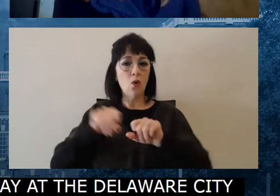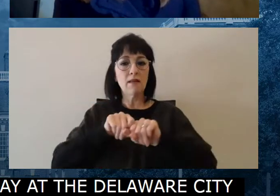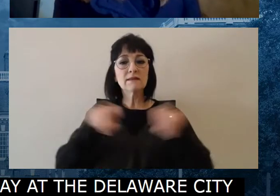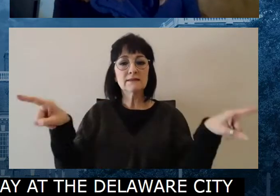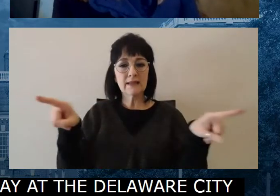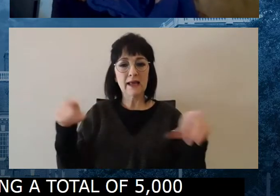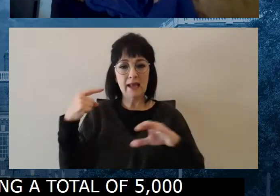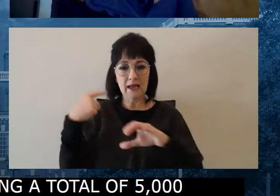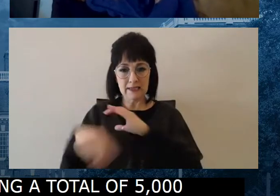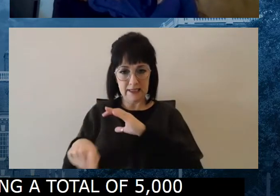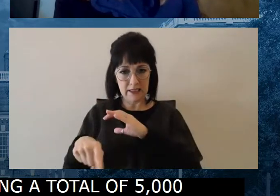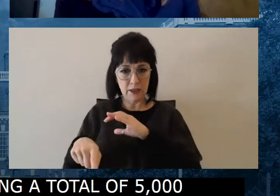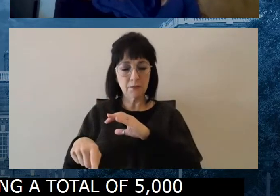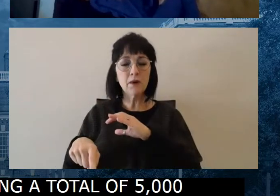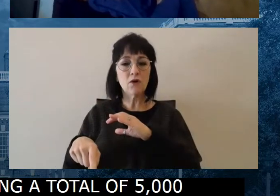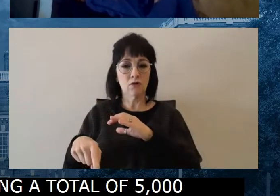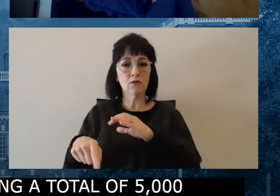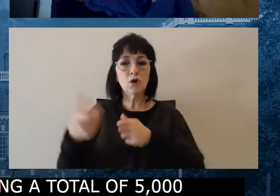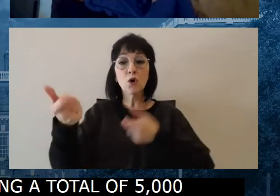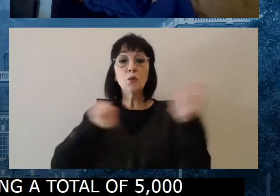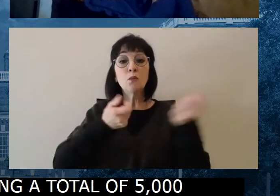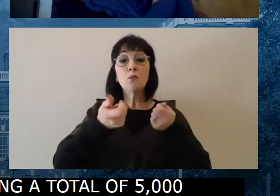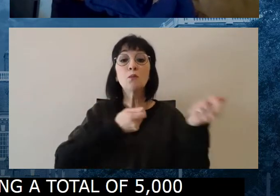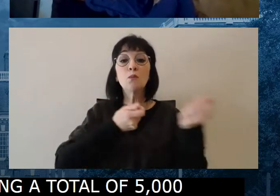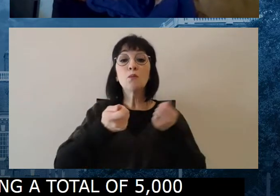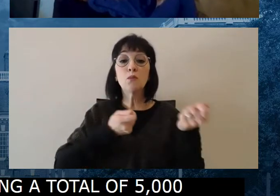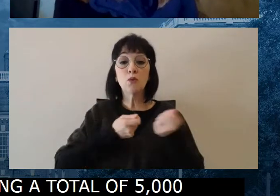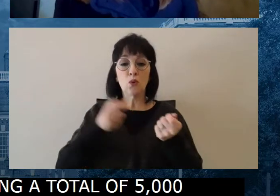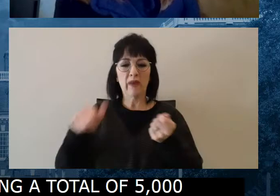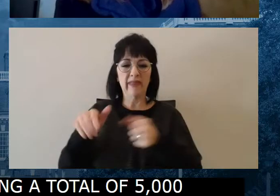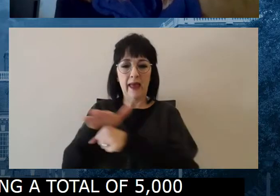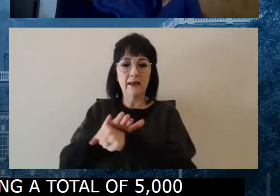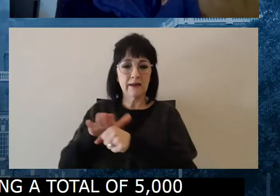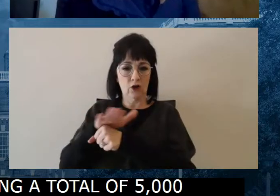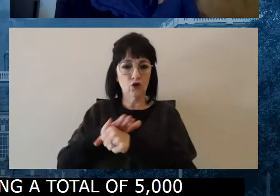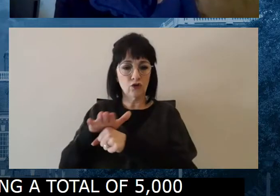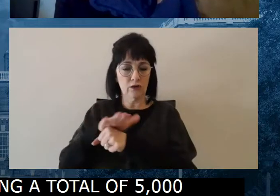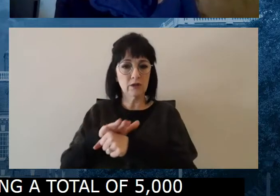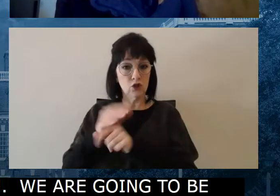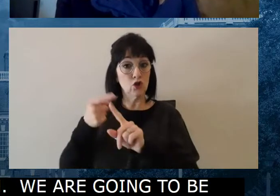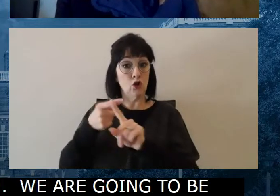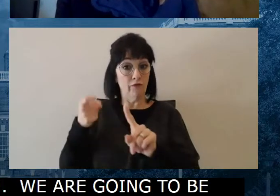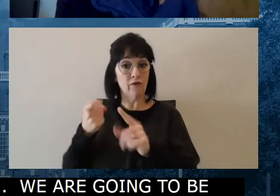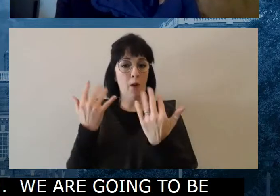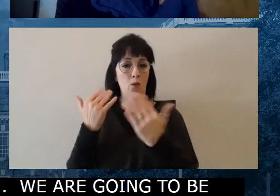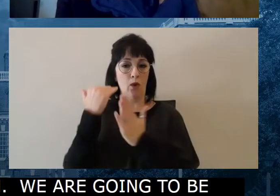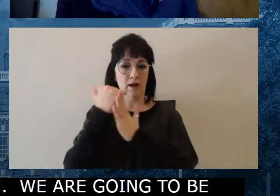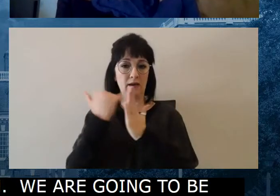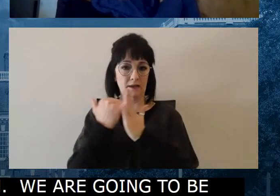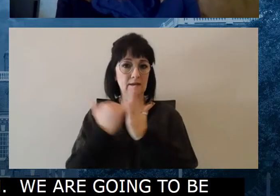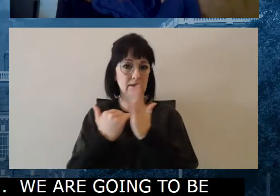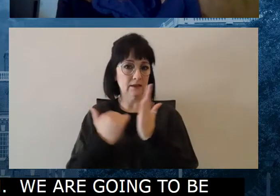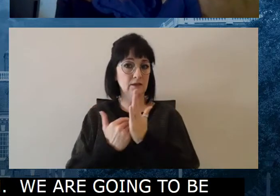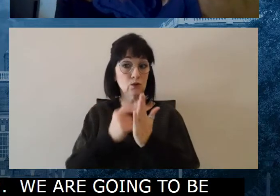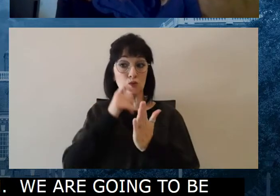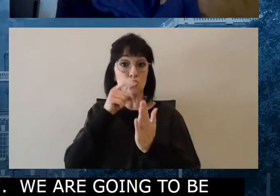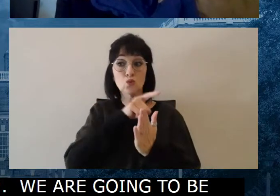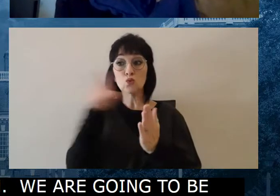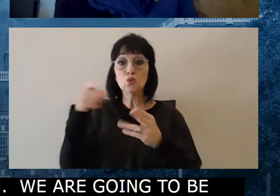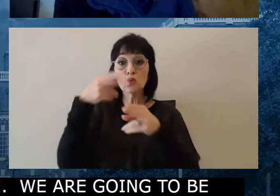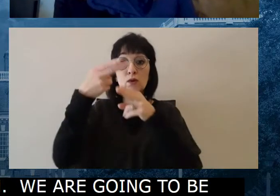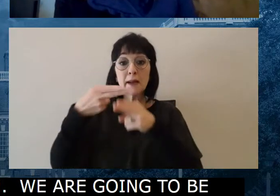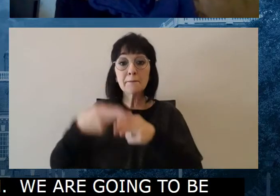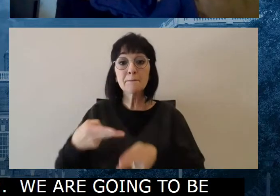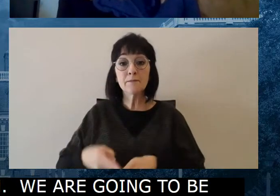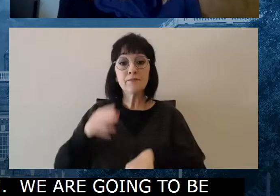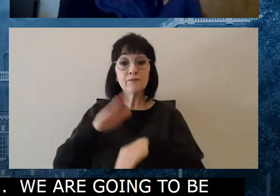opportunity to individuals in those areas from the wait list. So for those who are on the wait list, keep an eye on